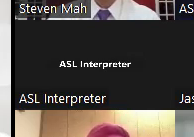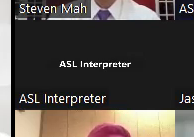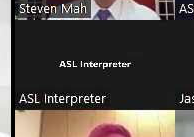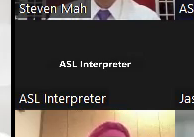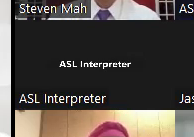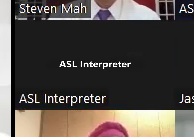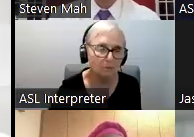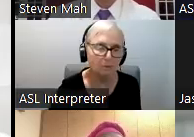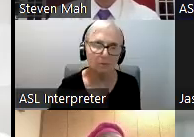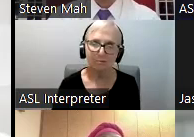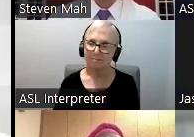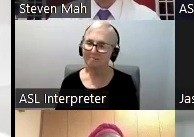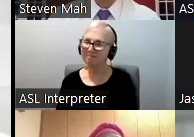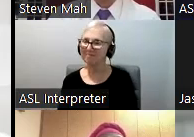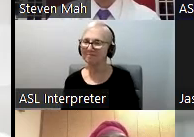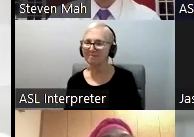support the